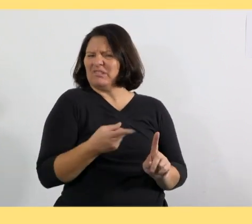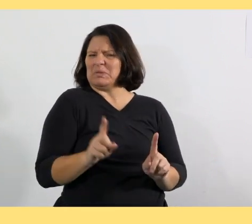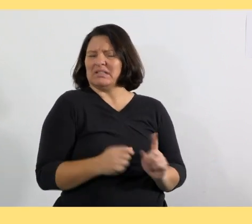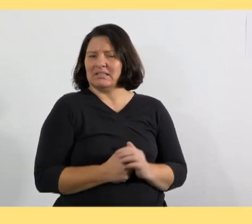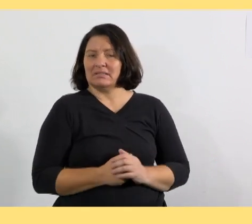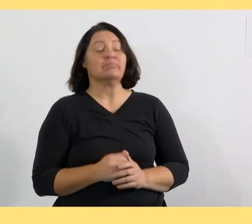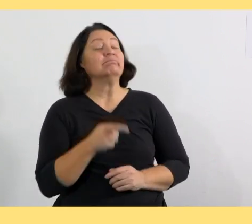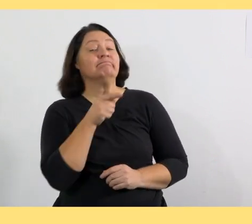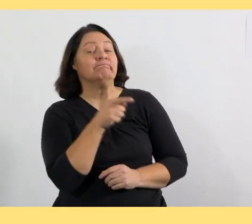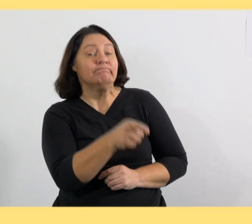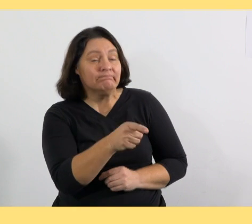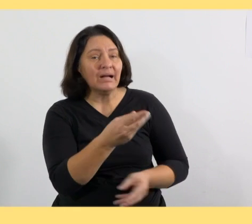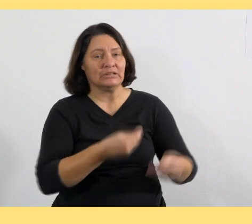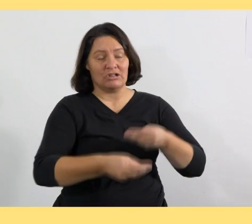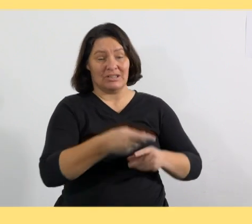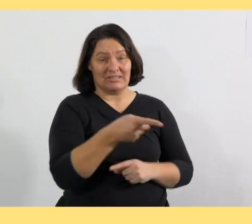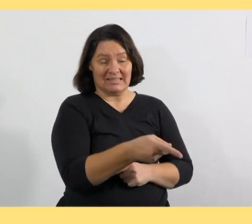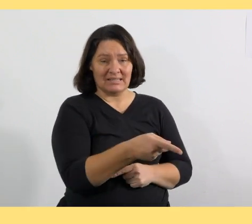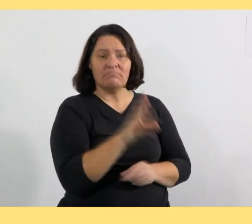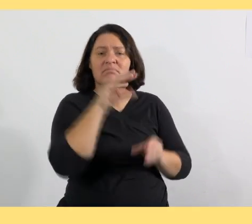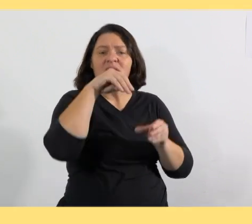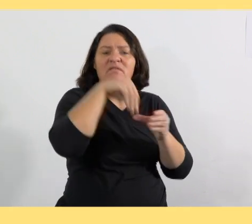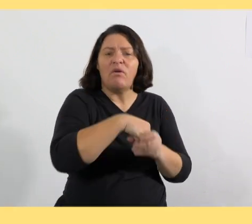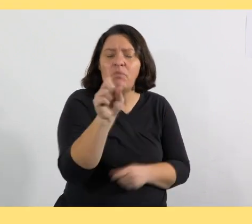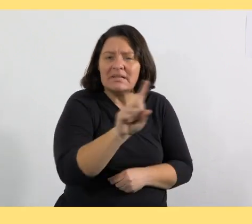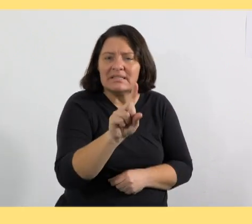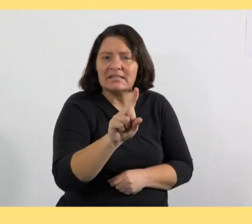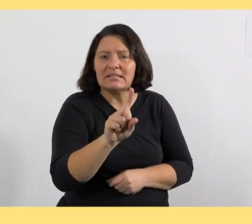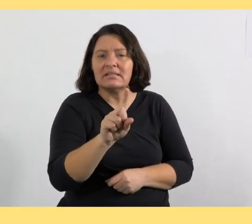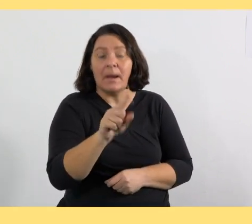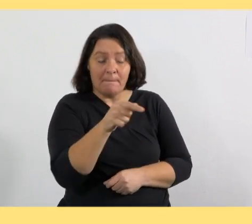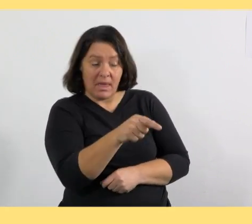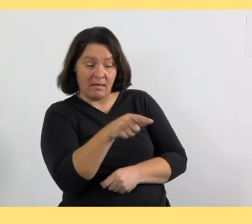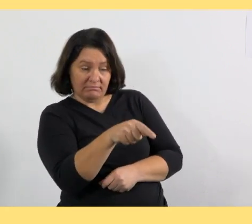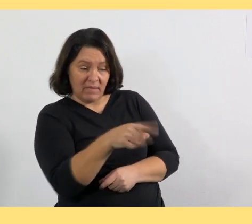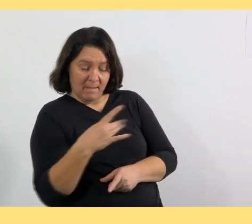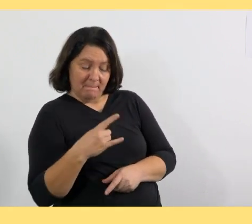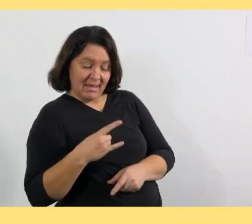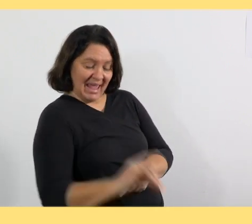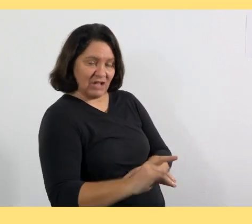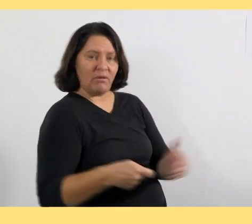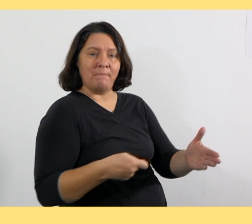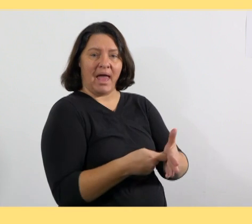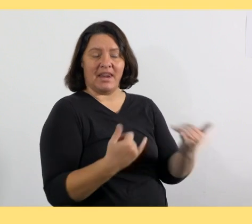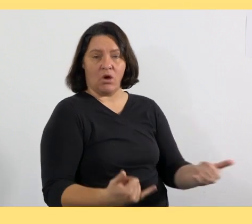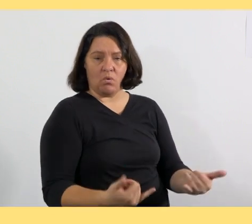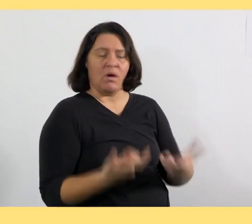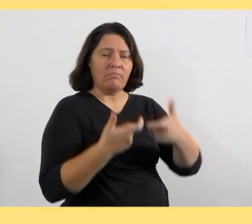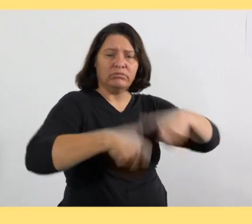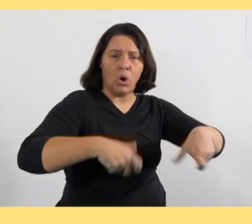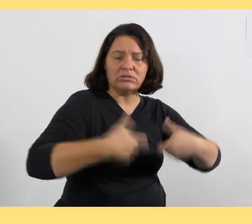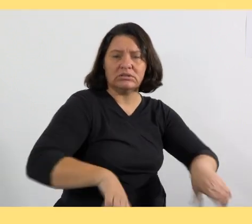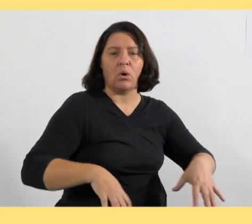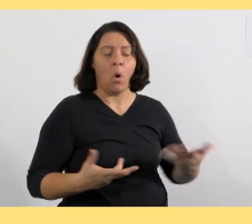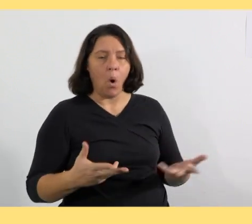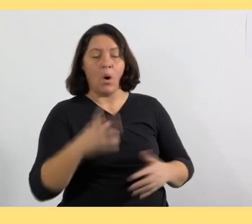immediate payment of cash, banknotes, or debit card. These are what we call cash